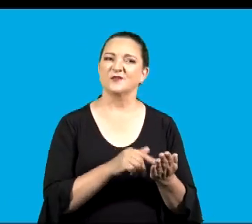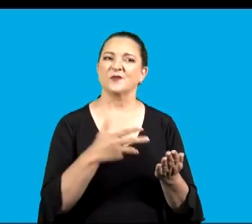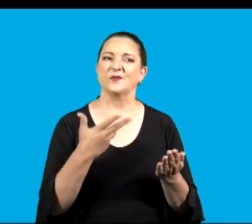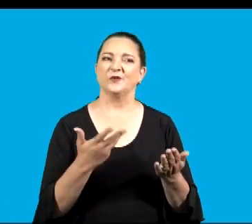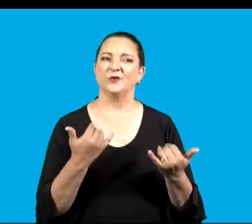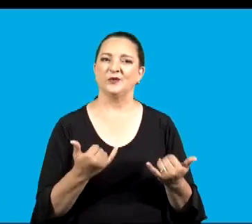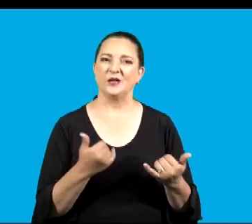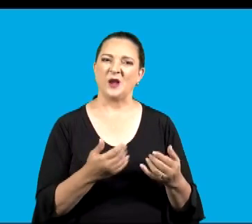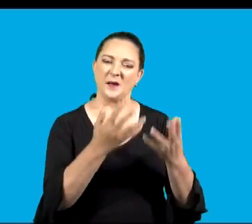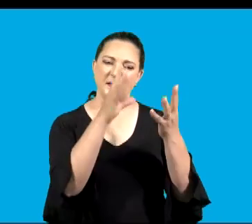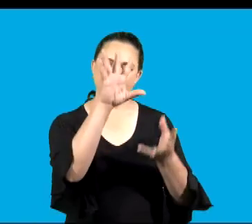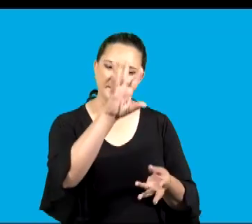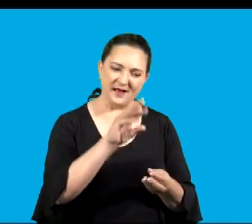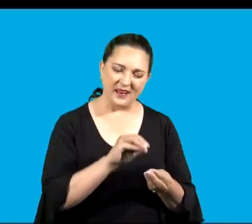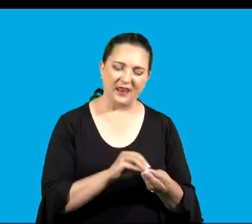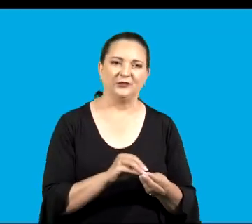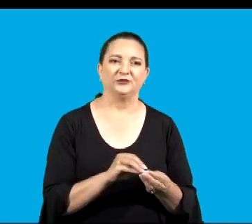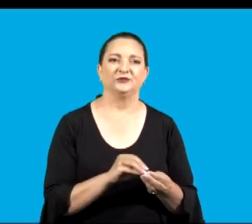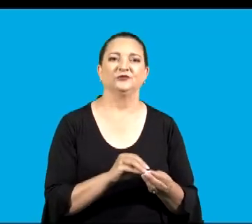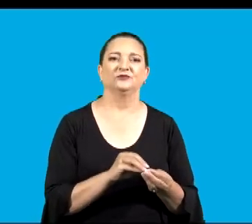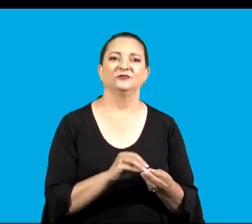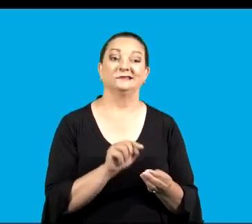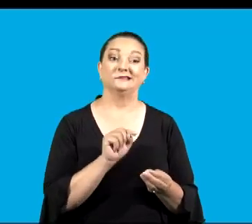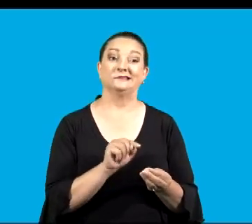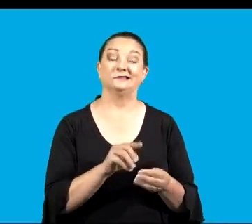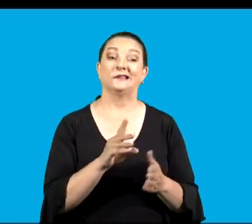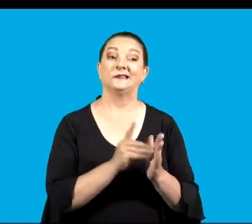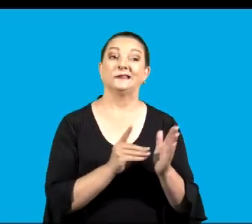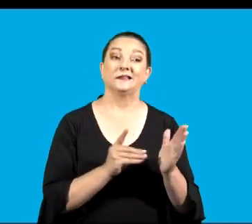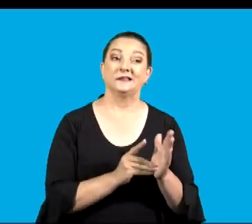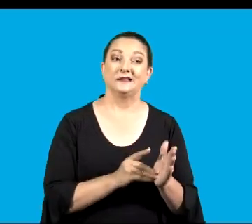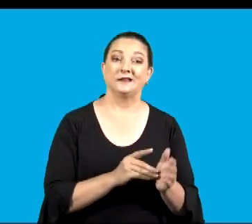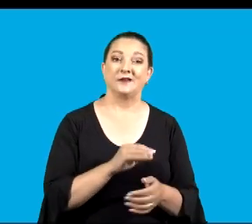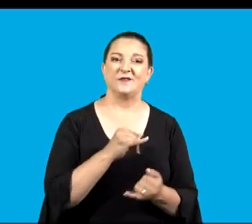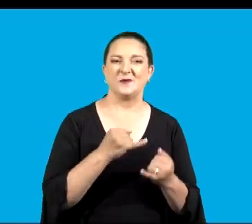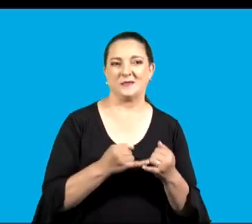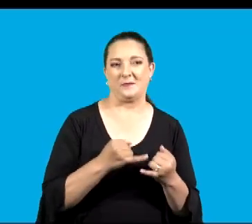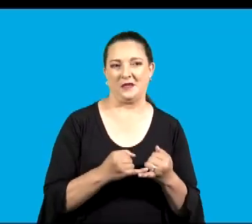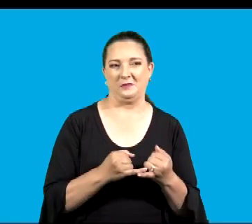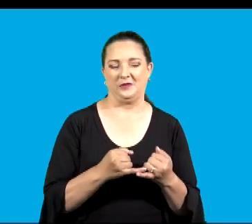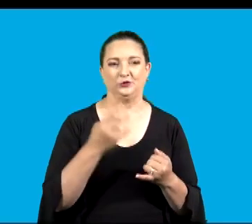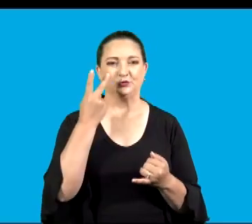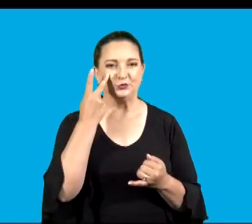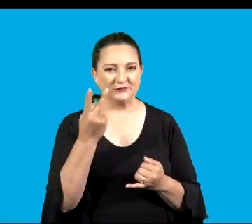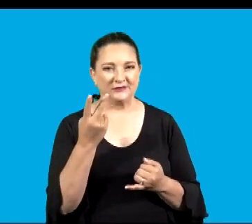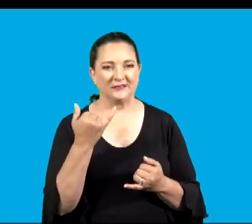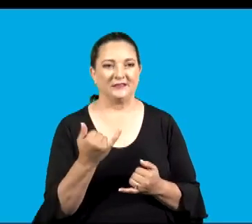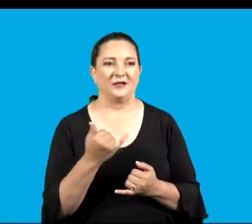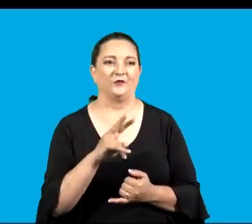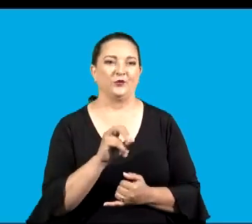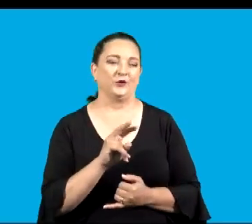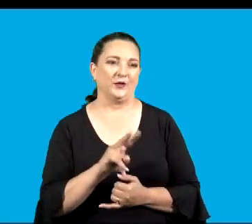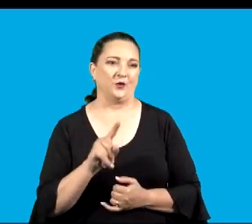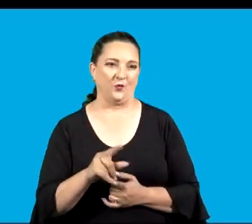the debtor's control account on 30 September 2021. Indicate changes with a plus for an increase and a minus